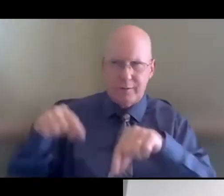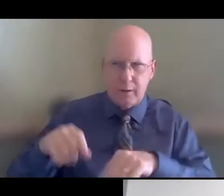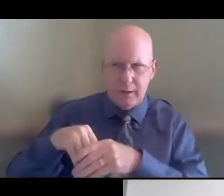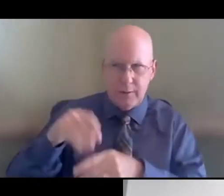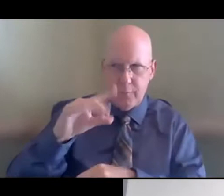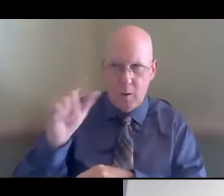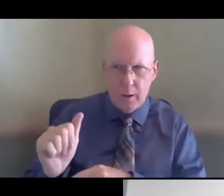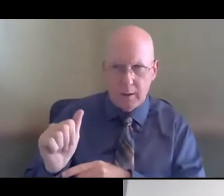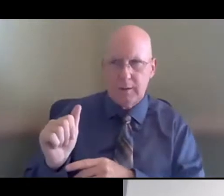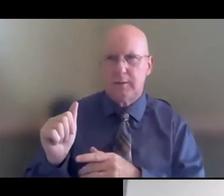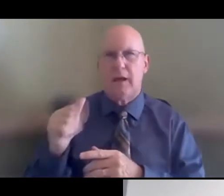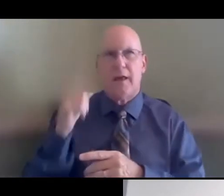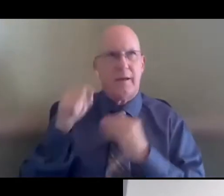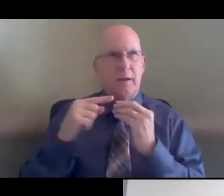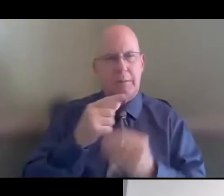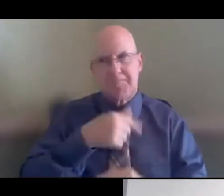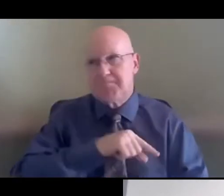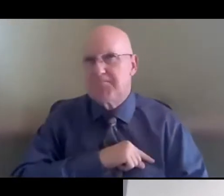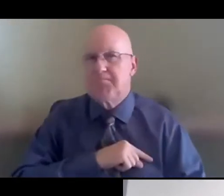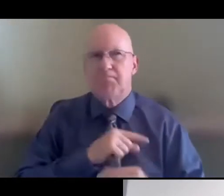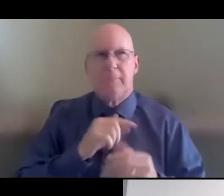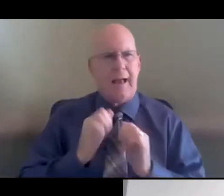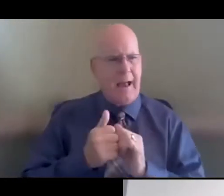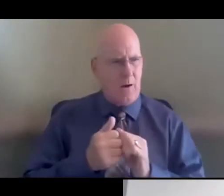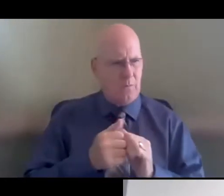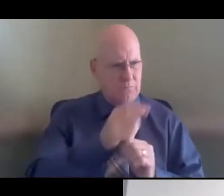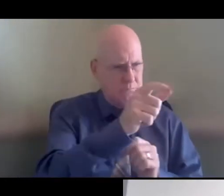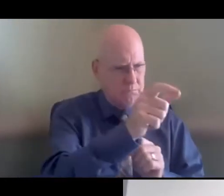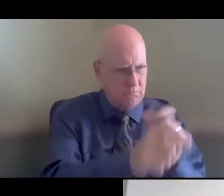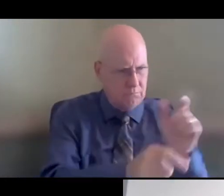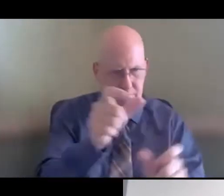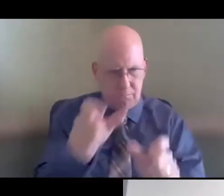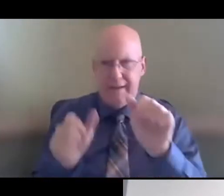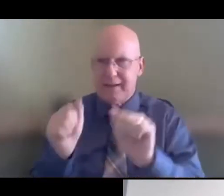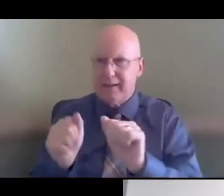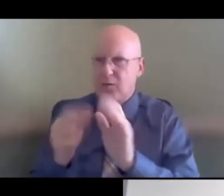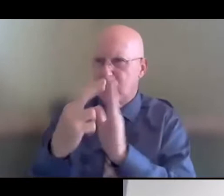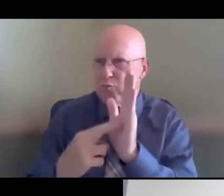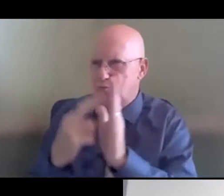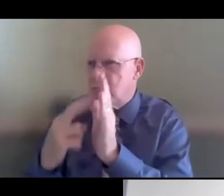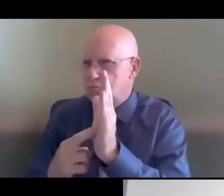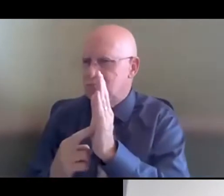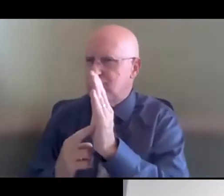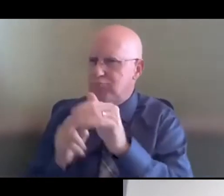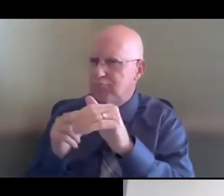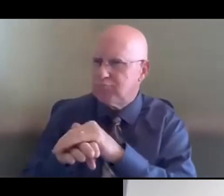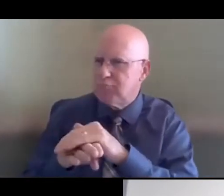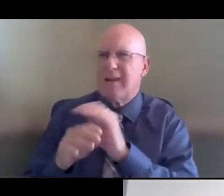through eligibility, how individuals can actually enroll, and then also how it works with benefits.